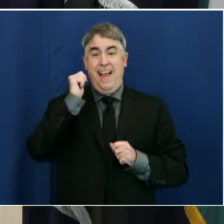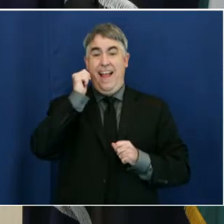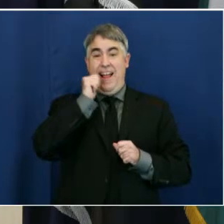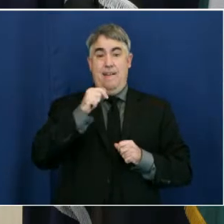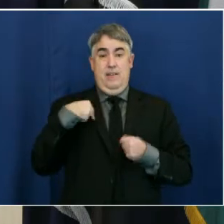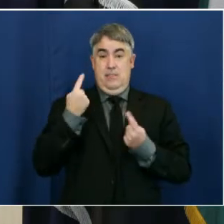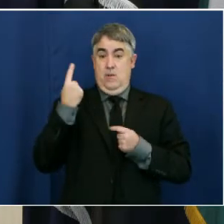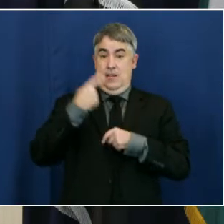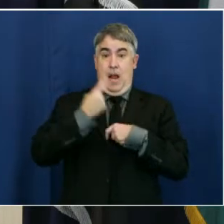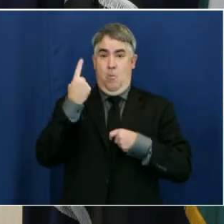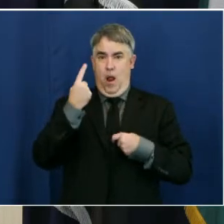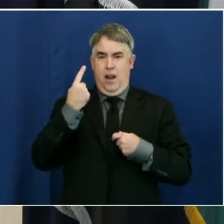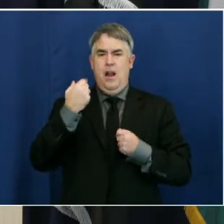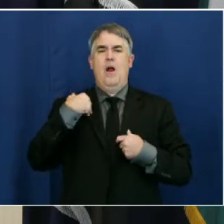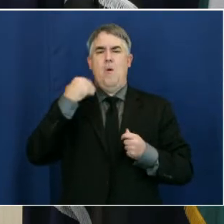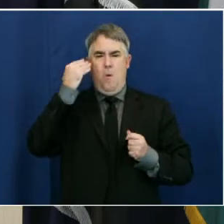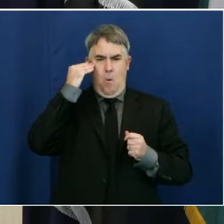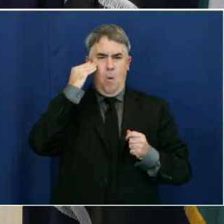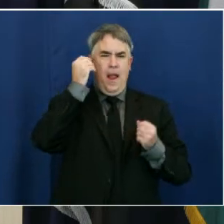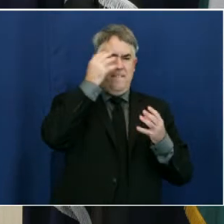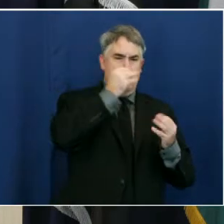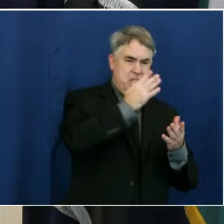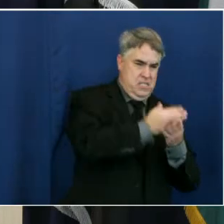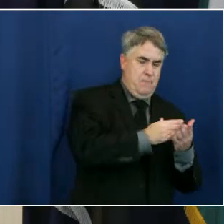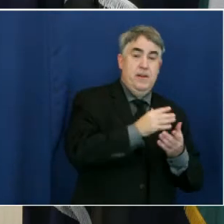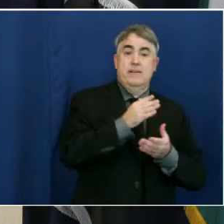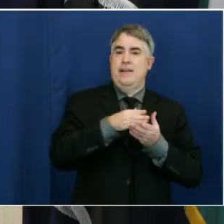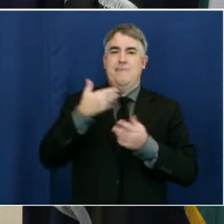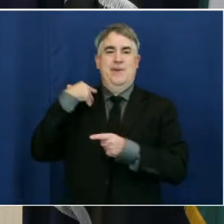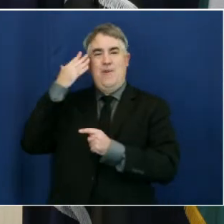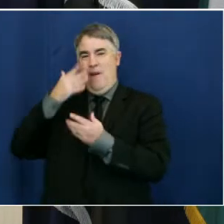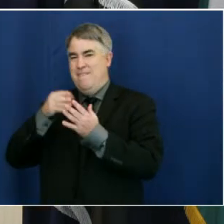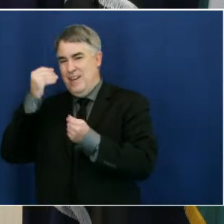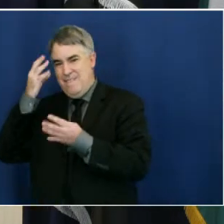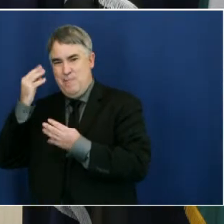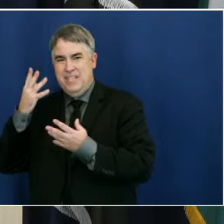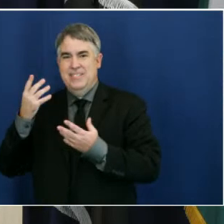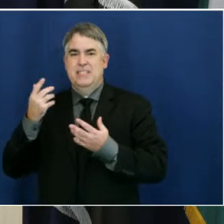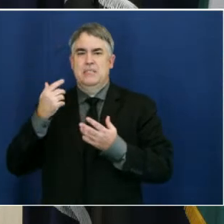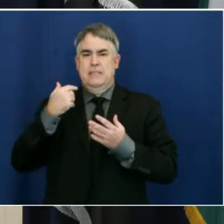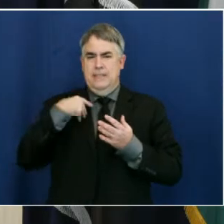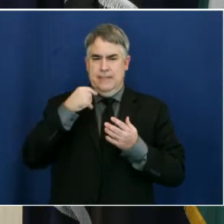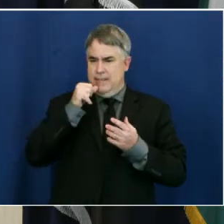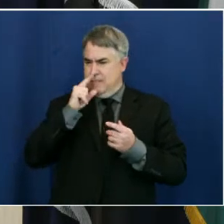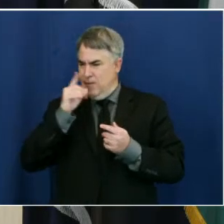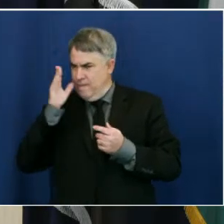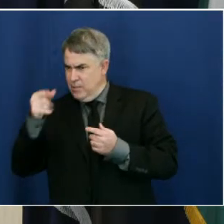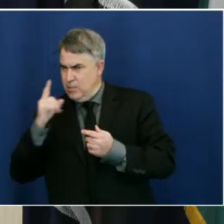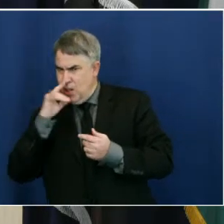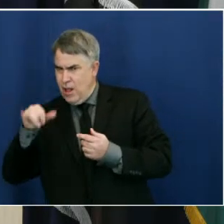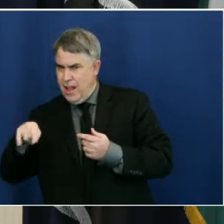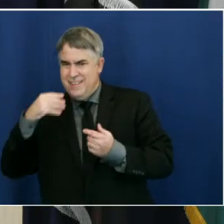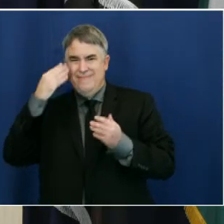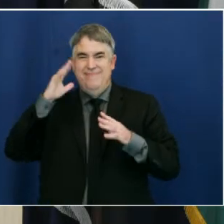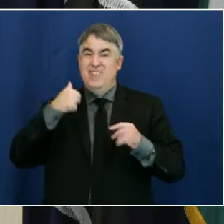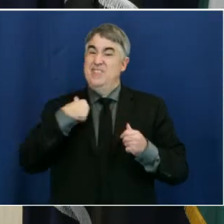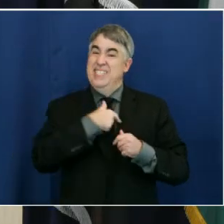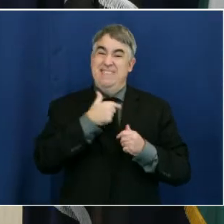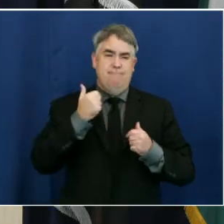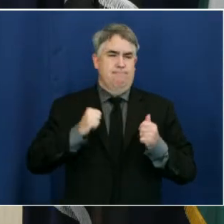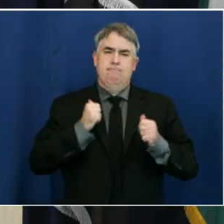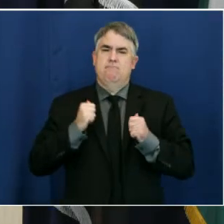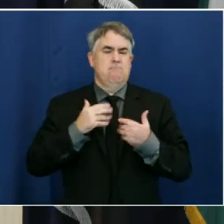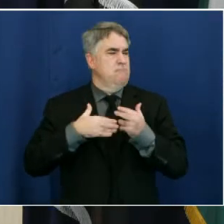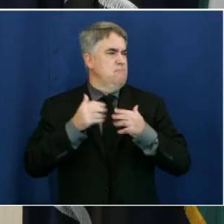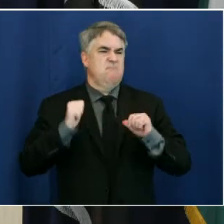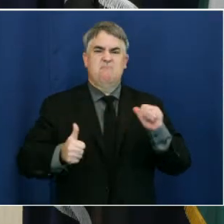know what tomorrow or next week or the week after will bring. We certainly are very aggressive in requesting vaccines.